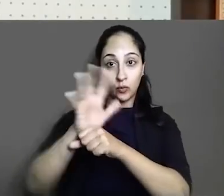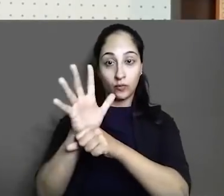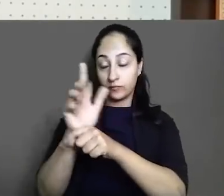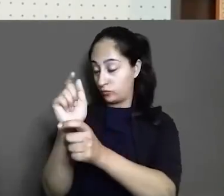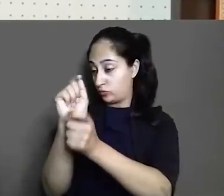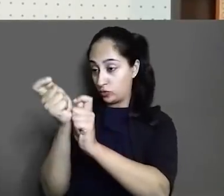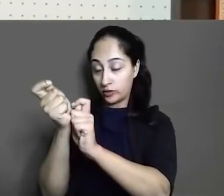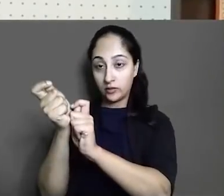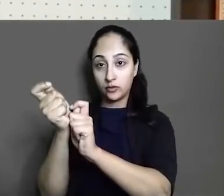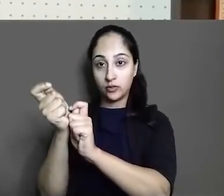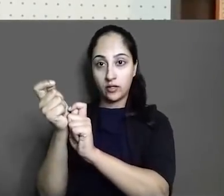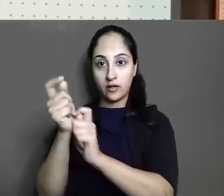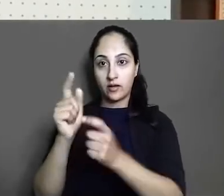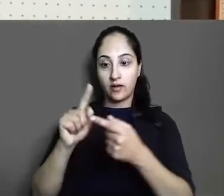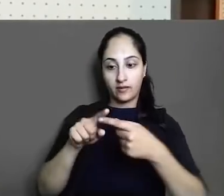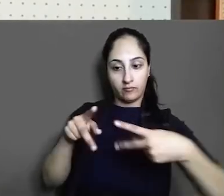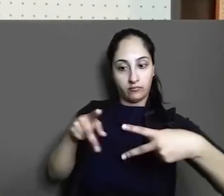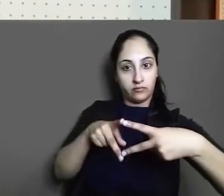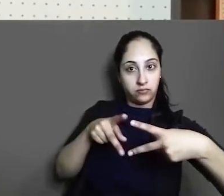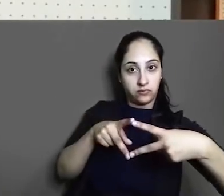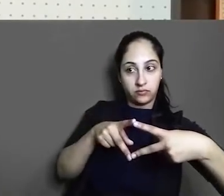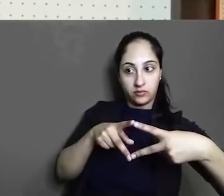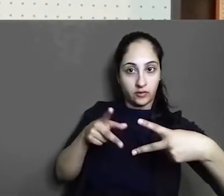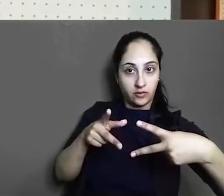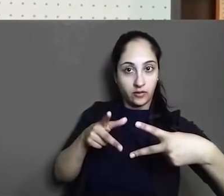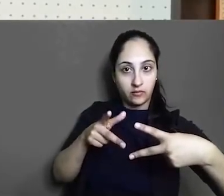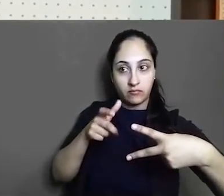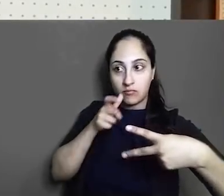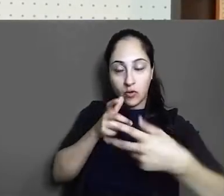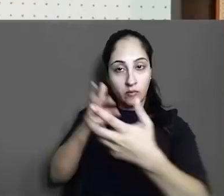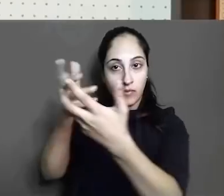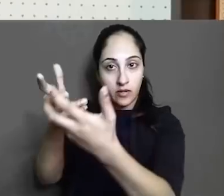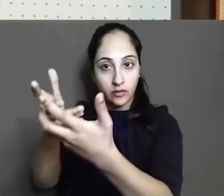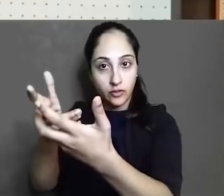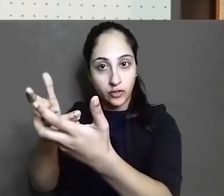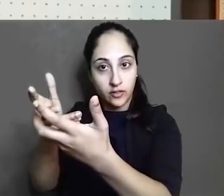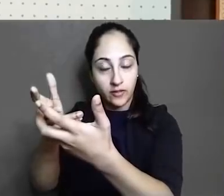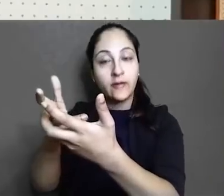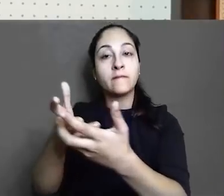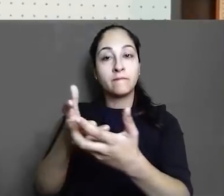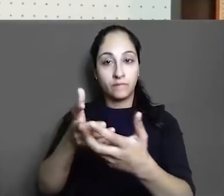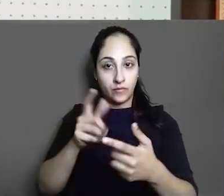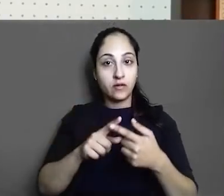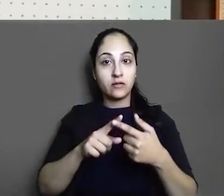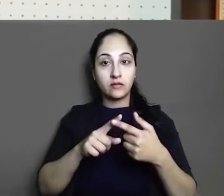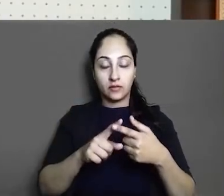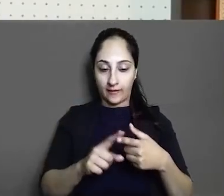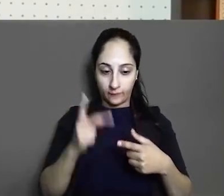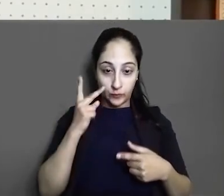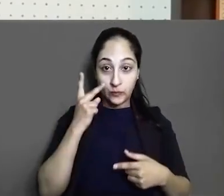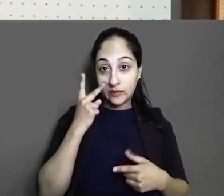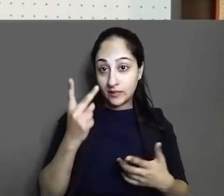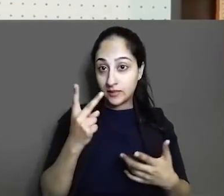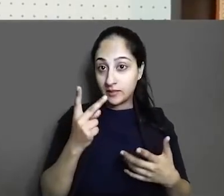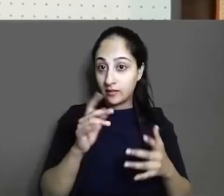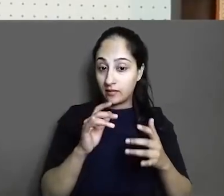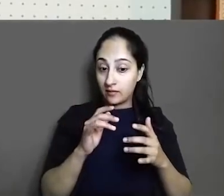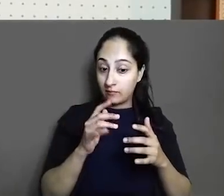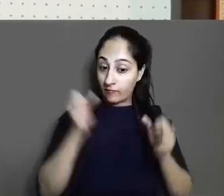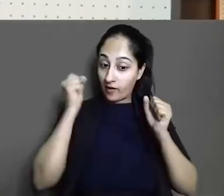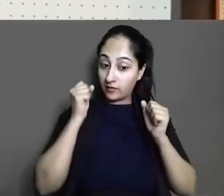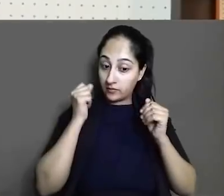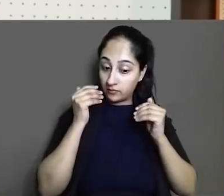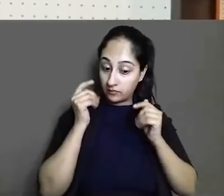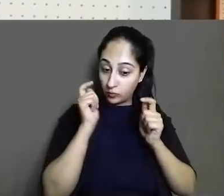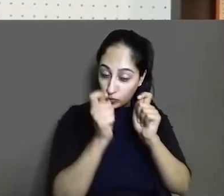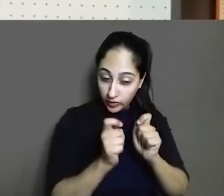reduced activity against the variant that was first identified in South Africa, and the trials